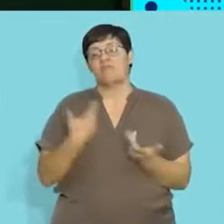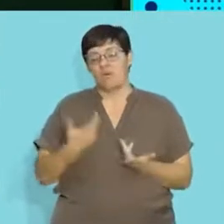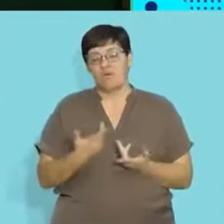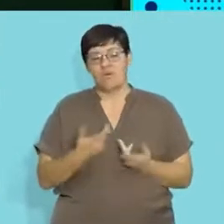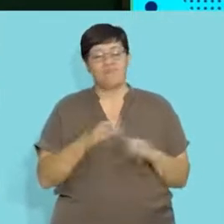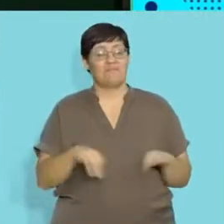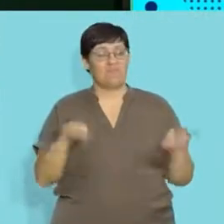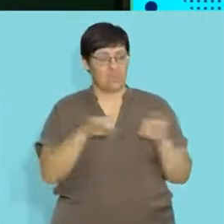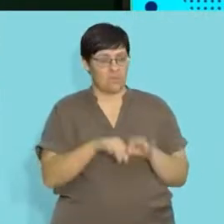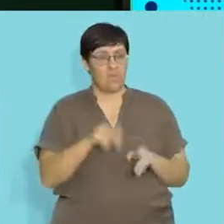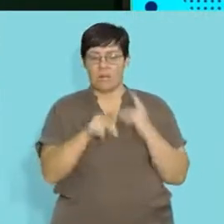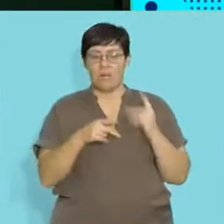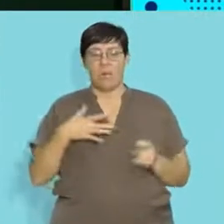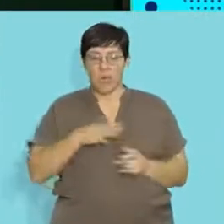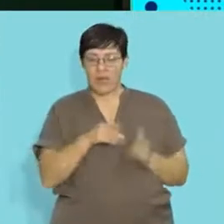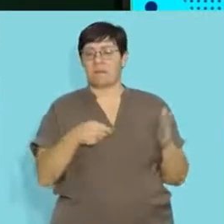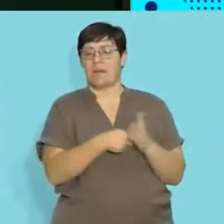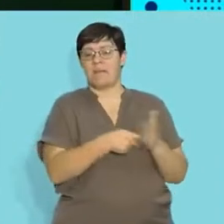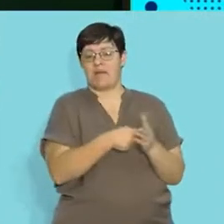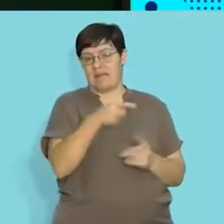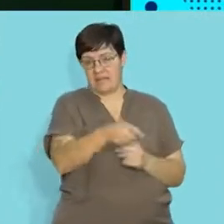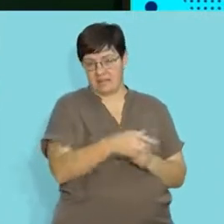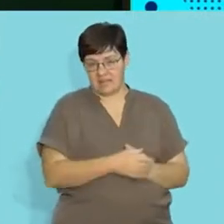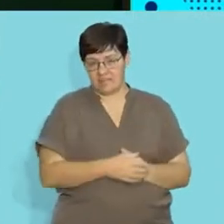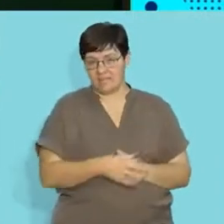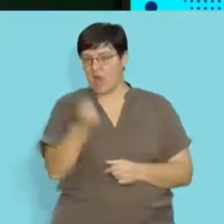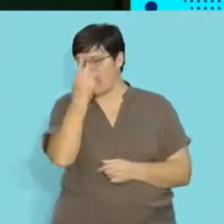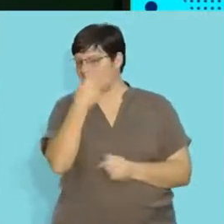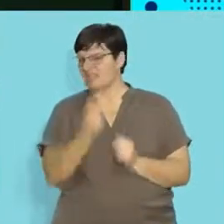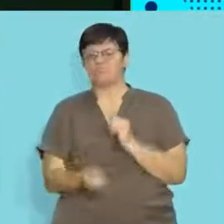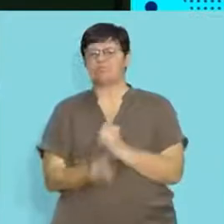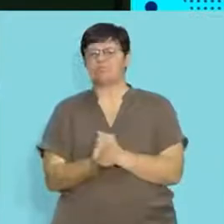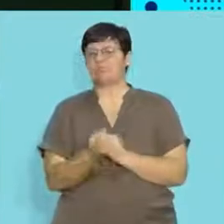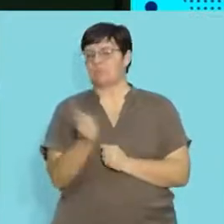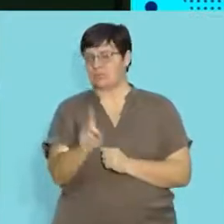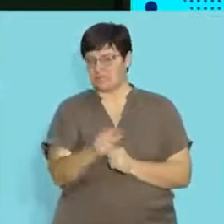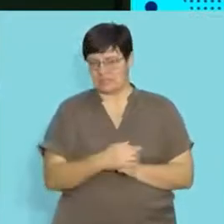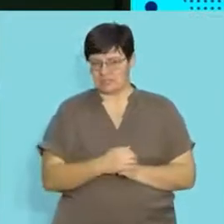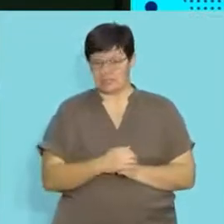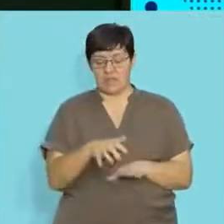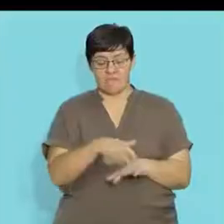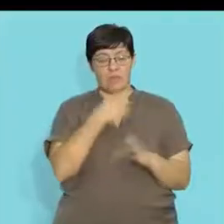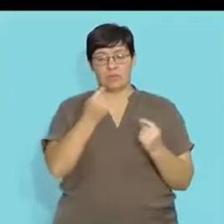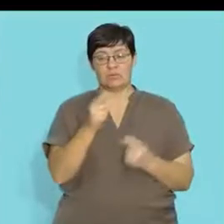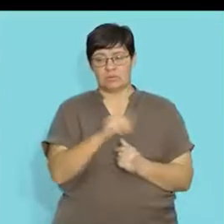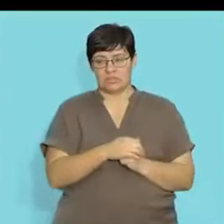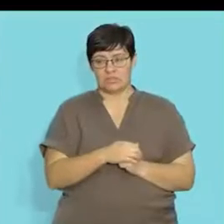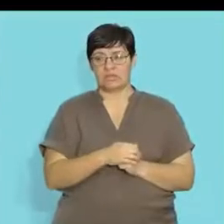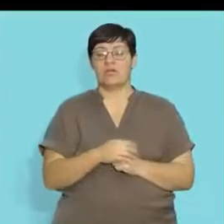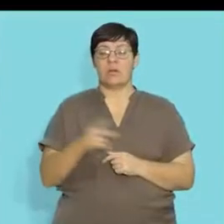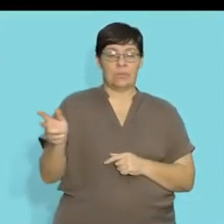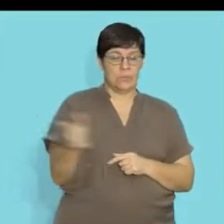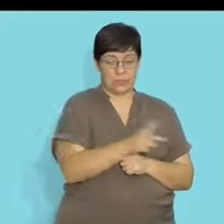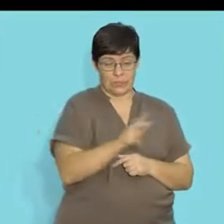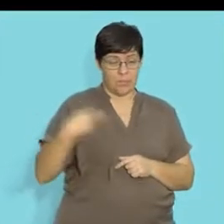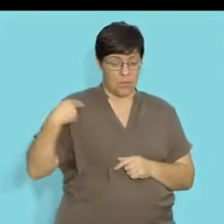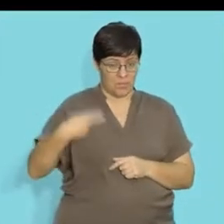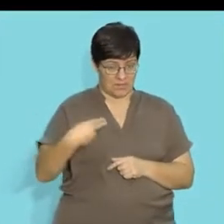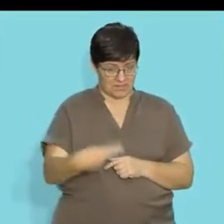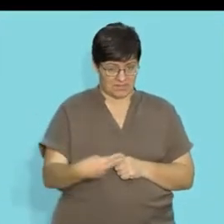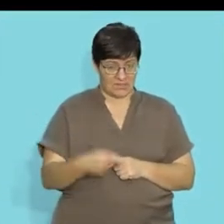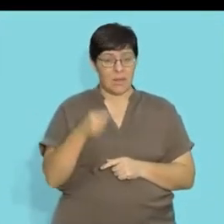fruit in terms of now people wanting to buy those. Let's understand what has been done. So what farmers do is that they spray some hormones